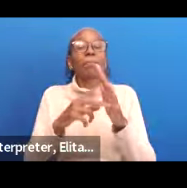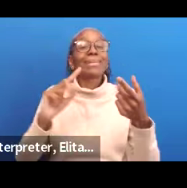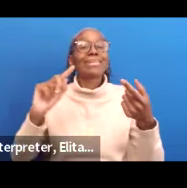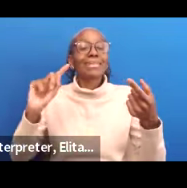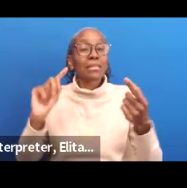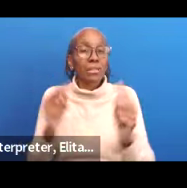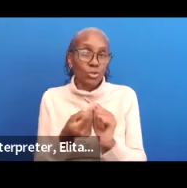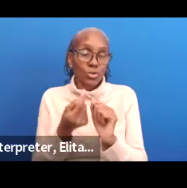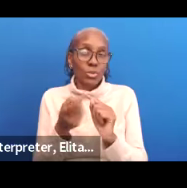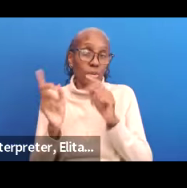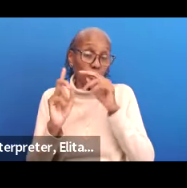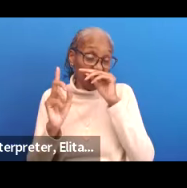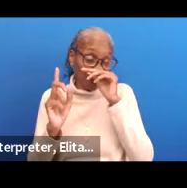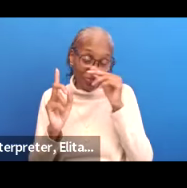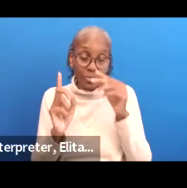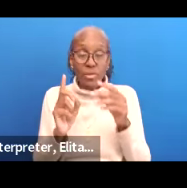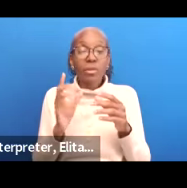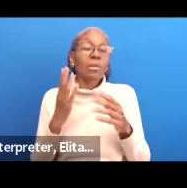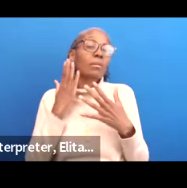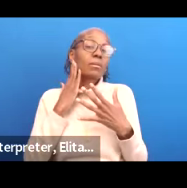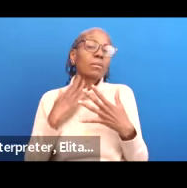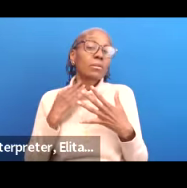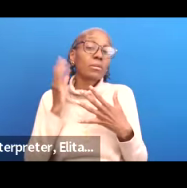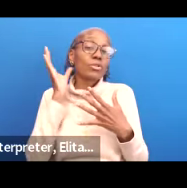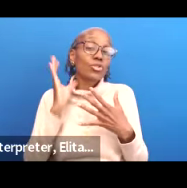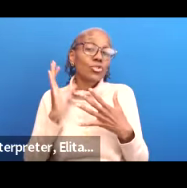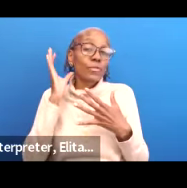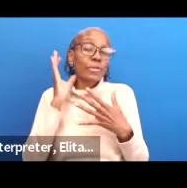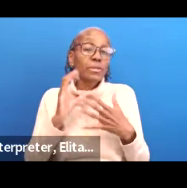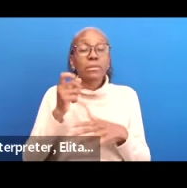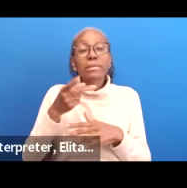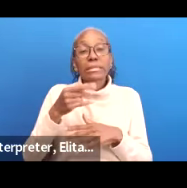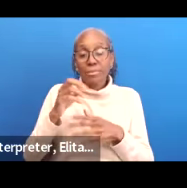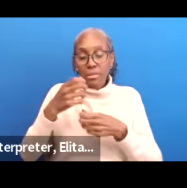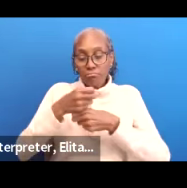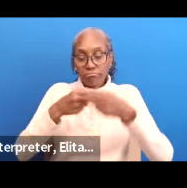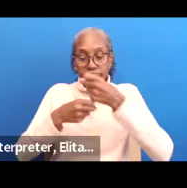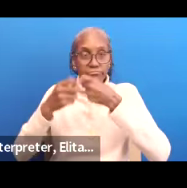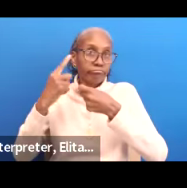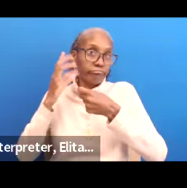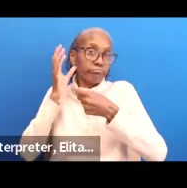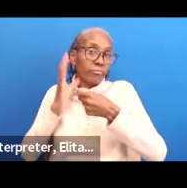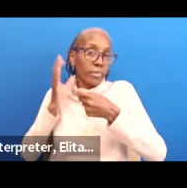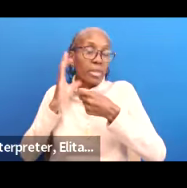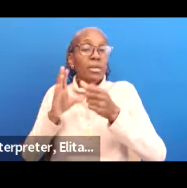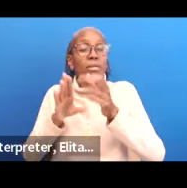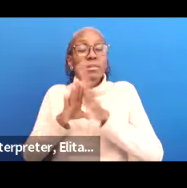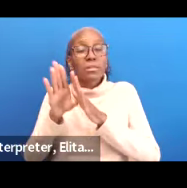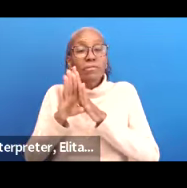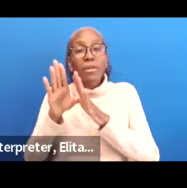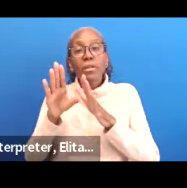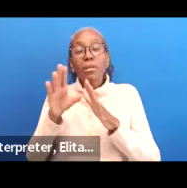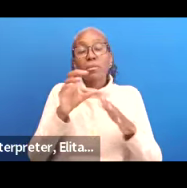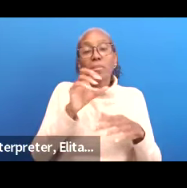the cervical spine. And you can develop a